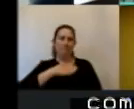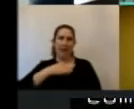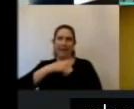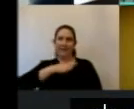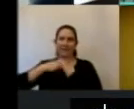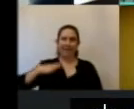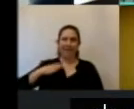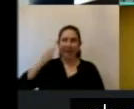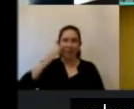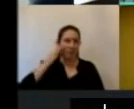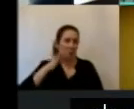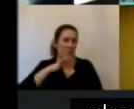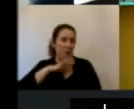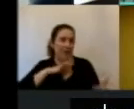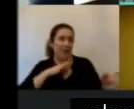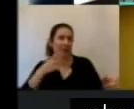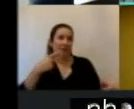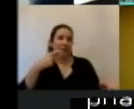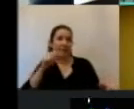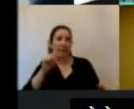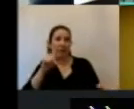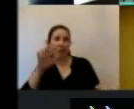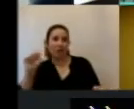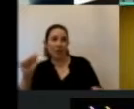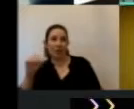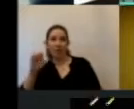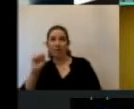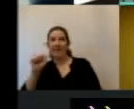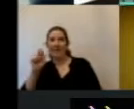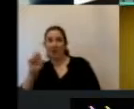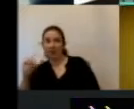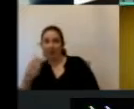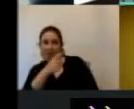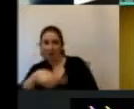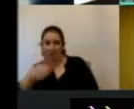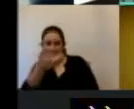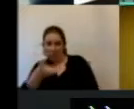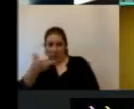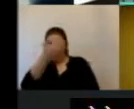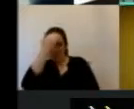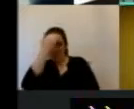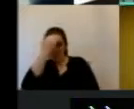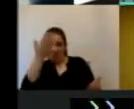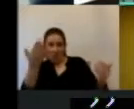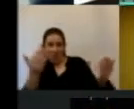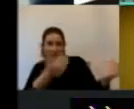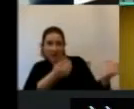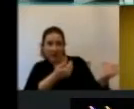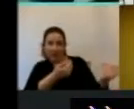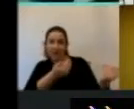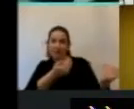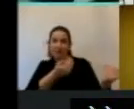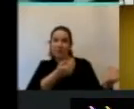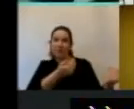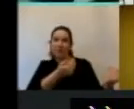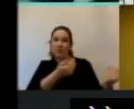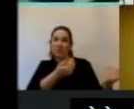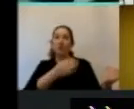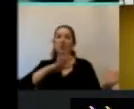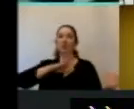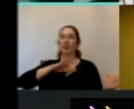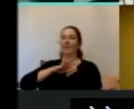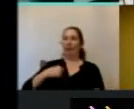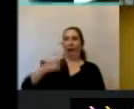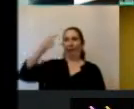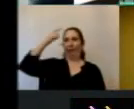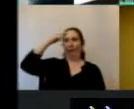year? I think Something at like least that. a year. Okay. But they are working steadily on it, so it